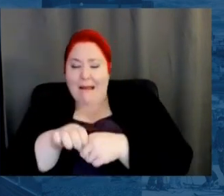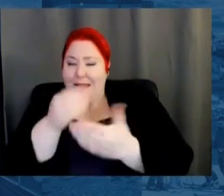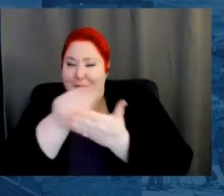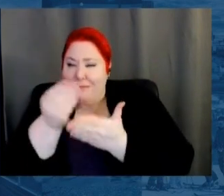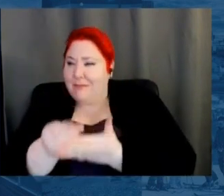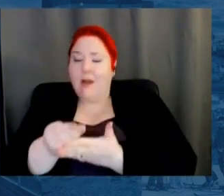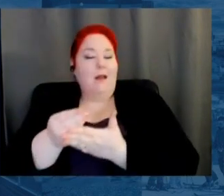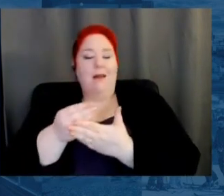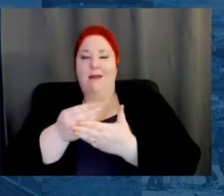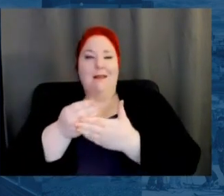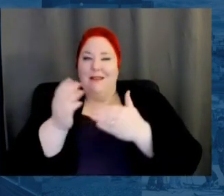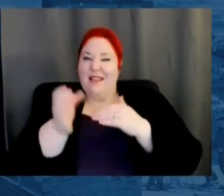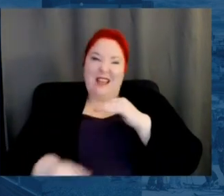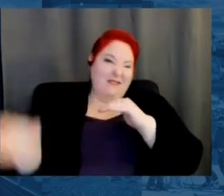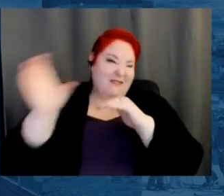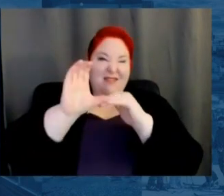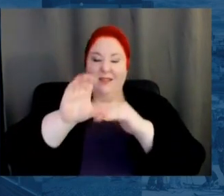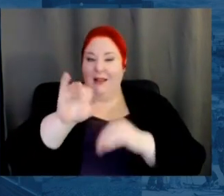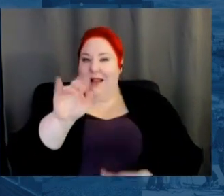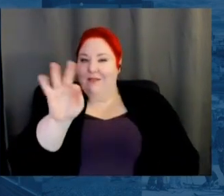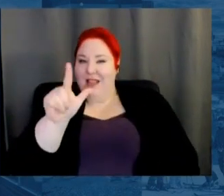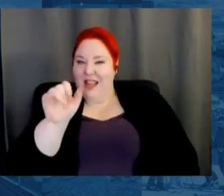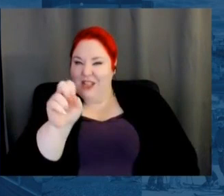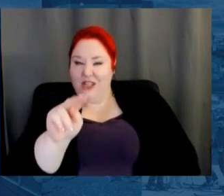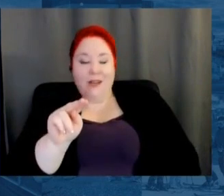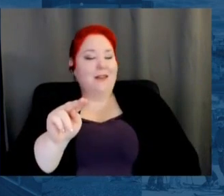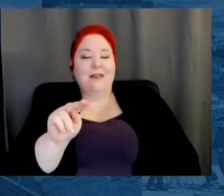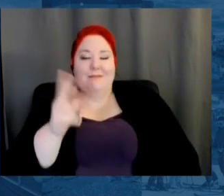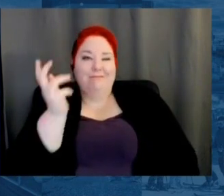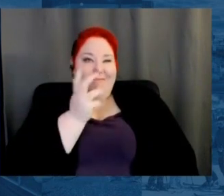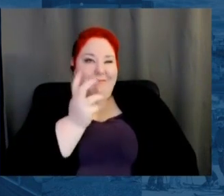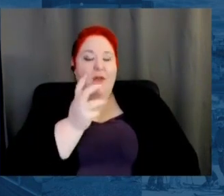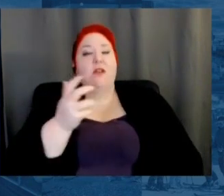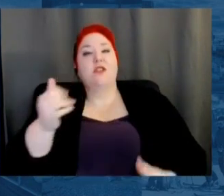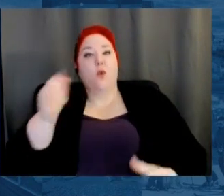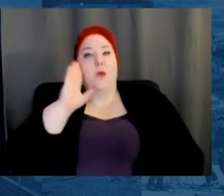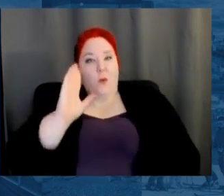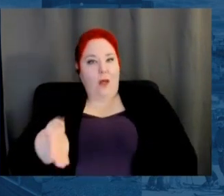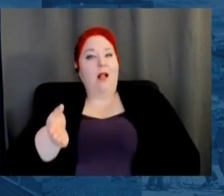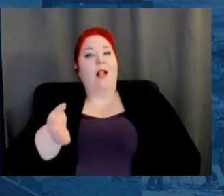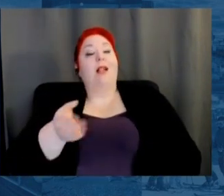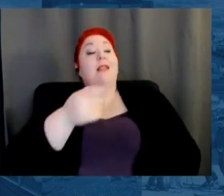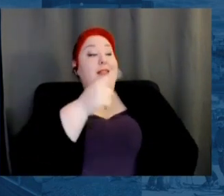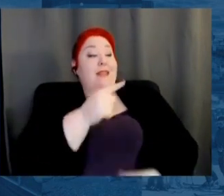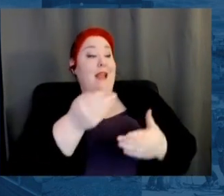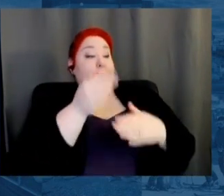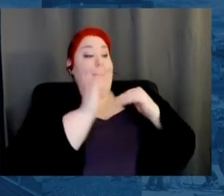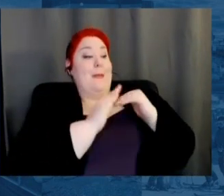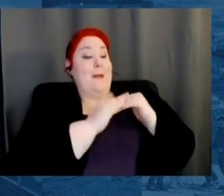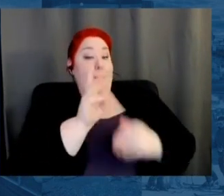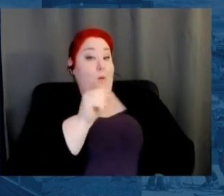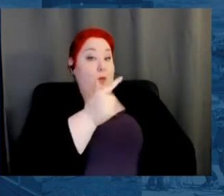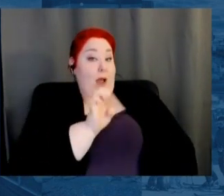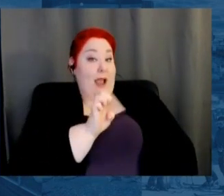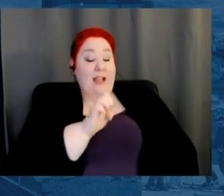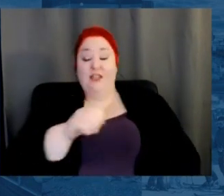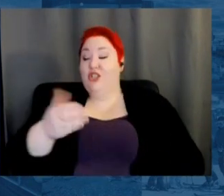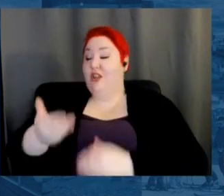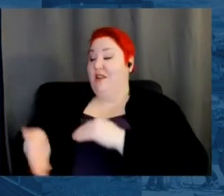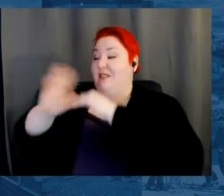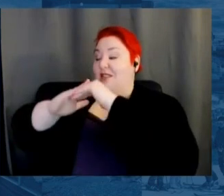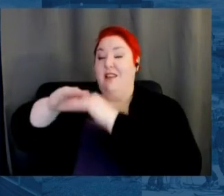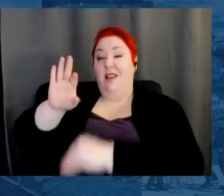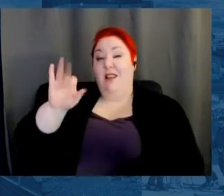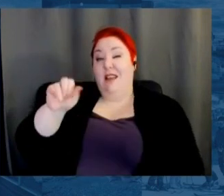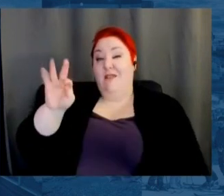in a couple of years, we're going to tag the minimum wage rate to inflation. So we don't have to always have a battle and debate and have to wait until we get